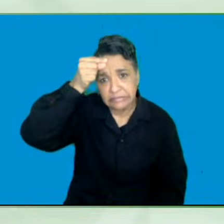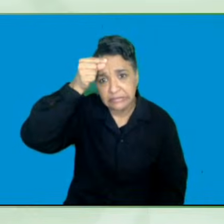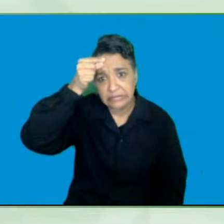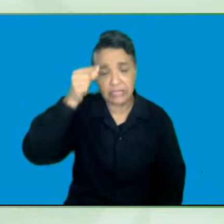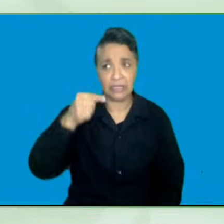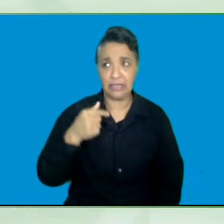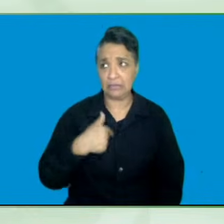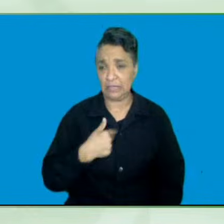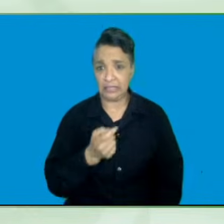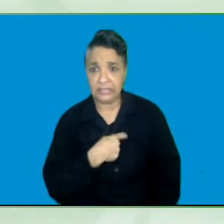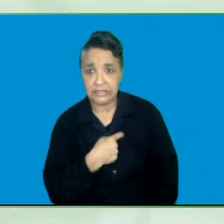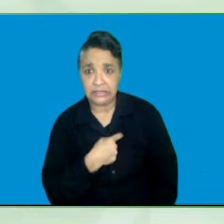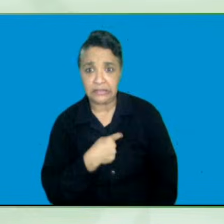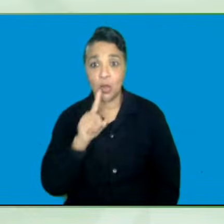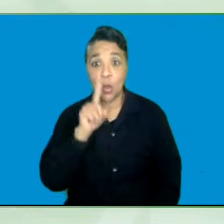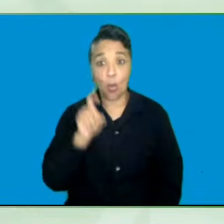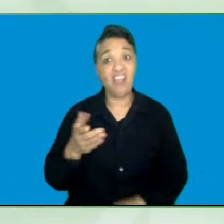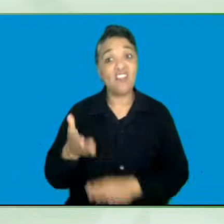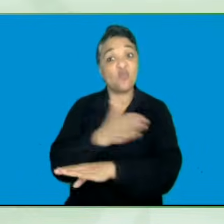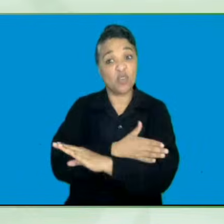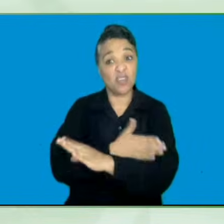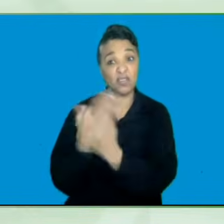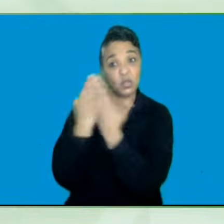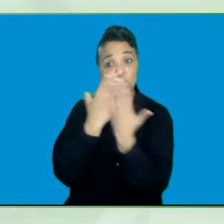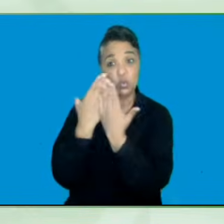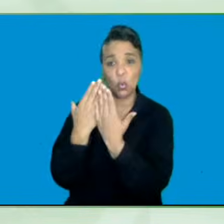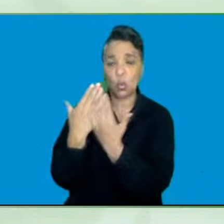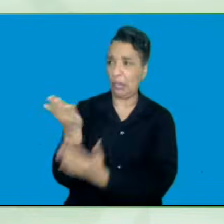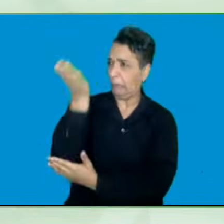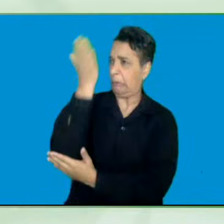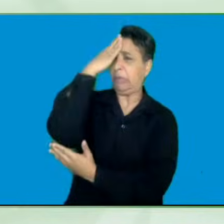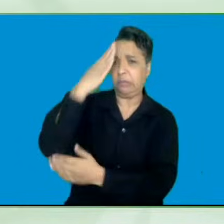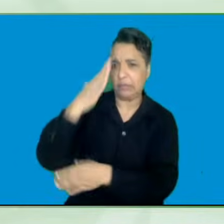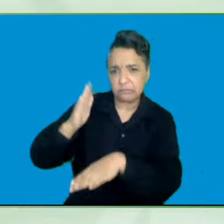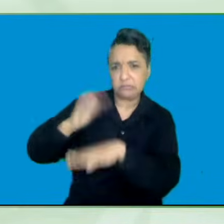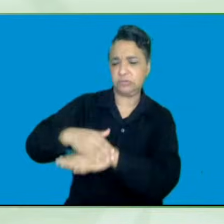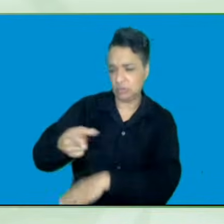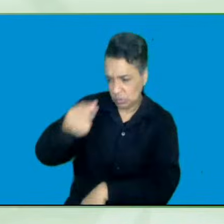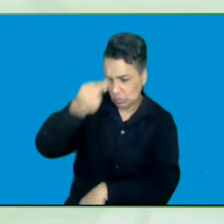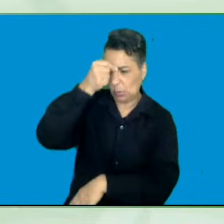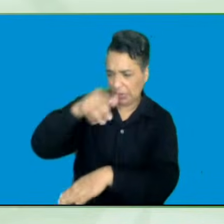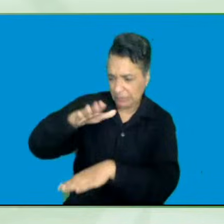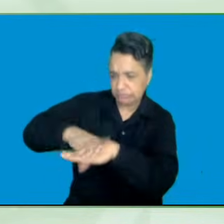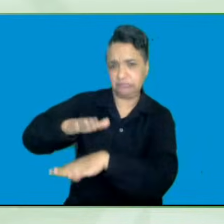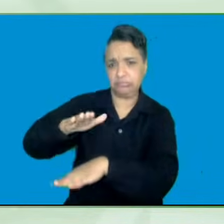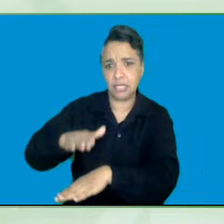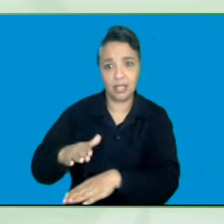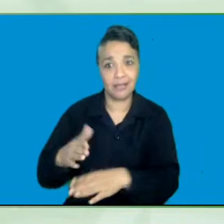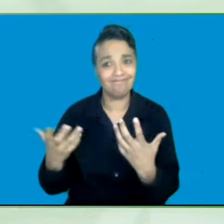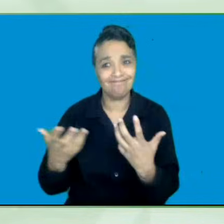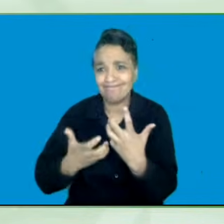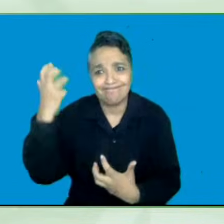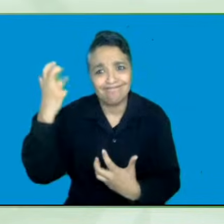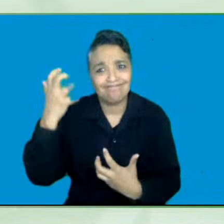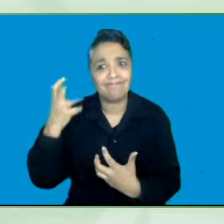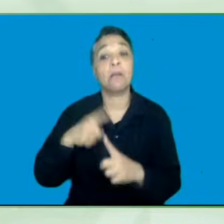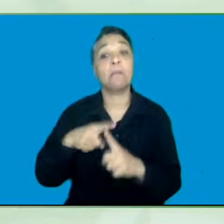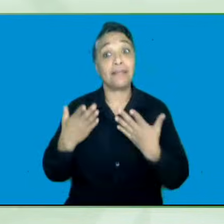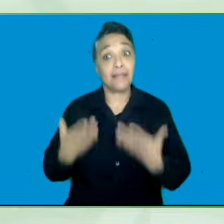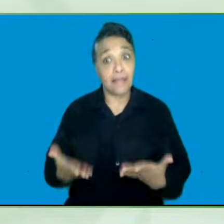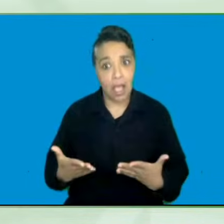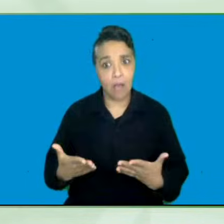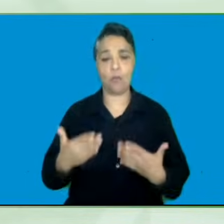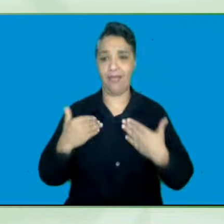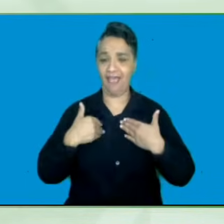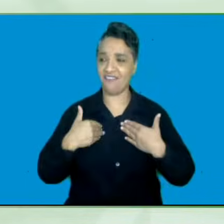anxiety due to prior bad experiences in education systems that weren't built for them. So it's not just the